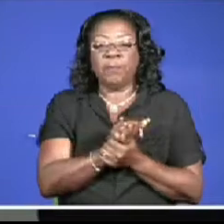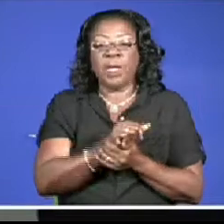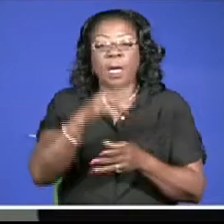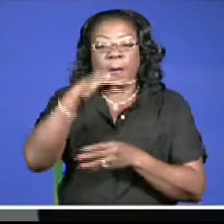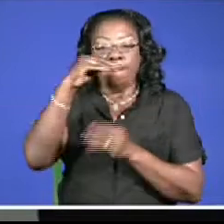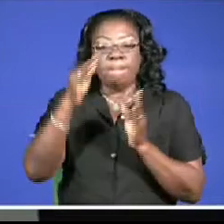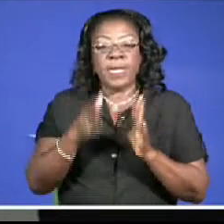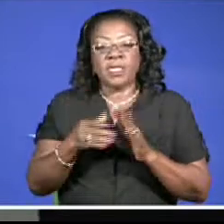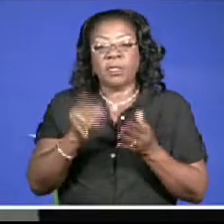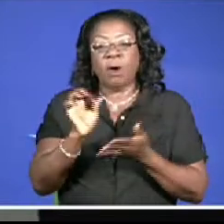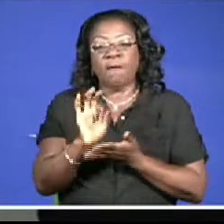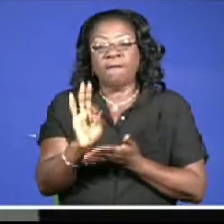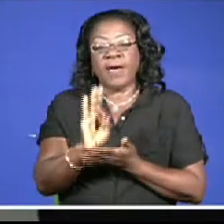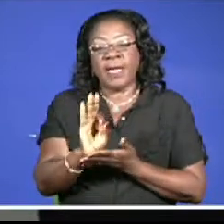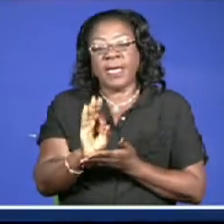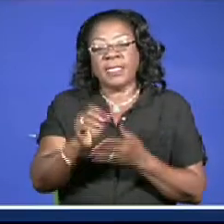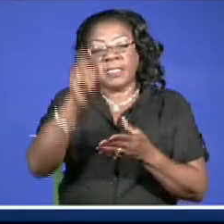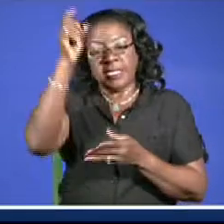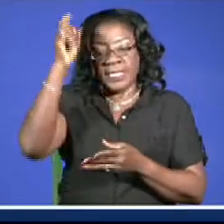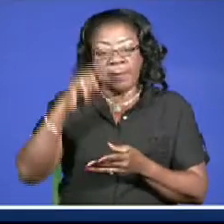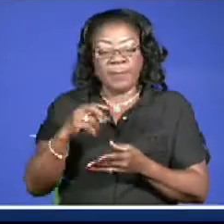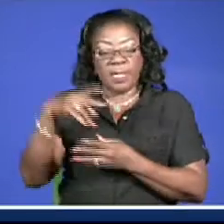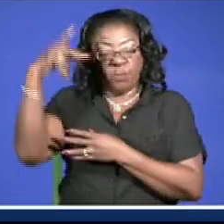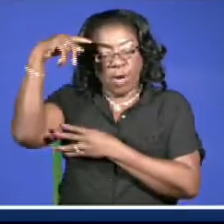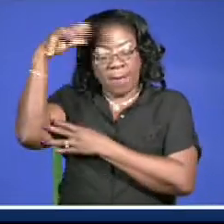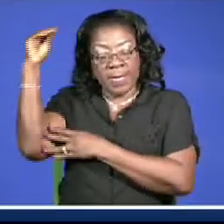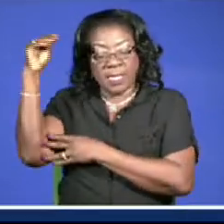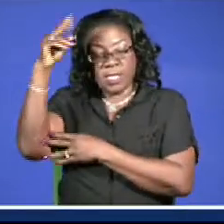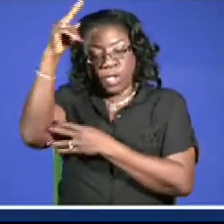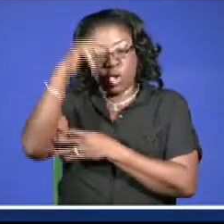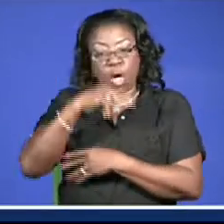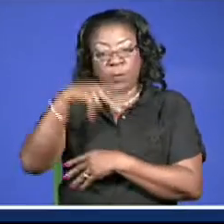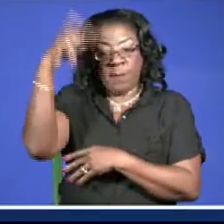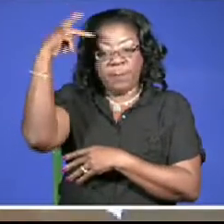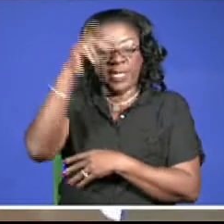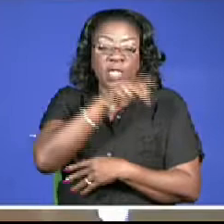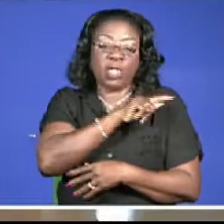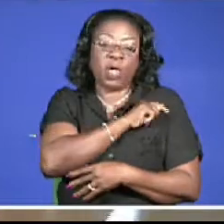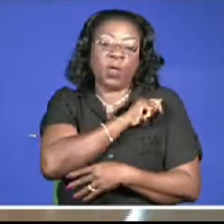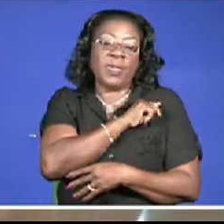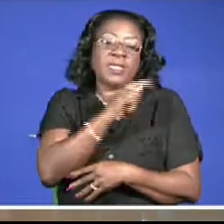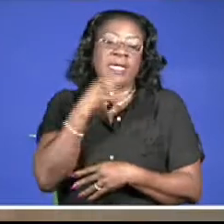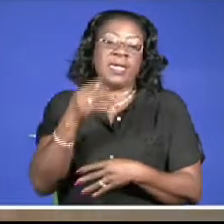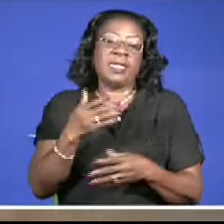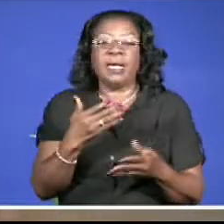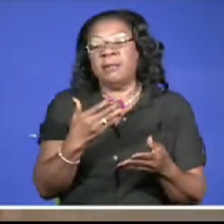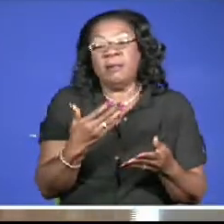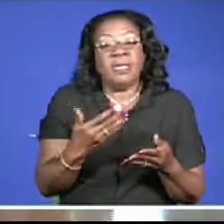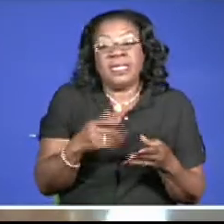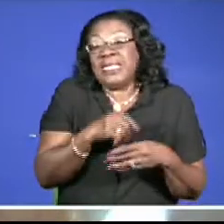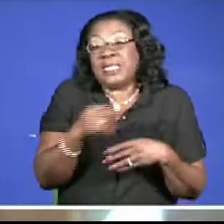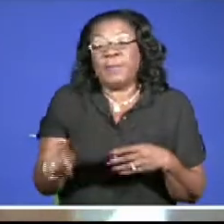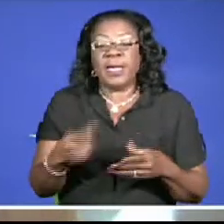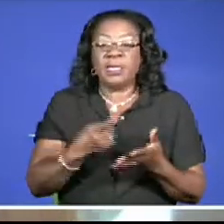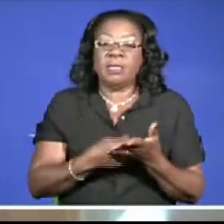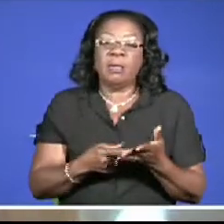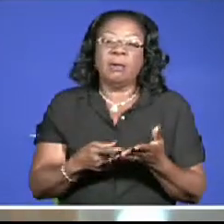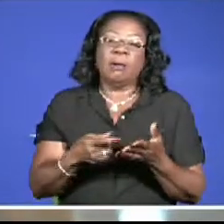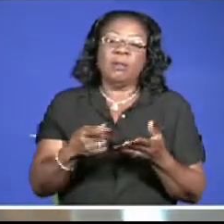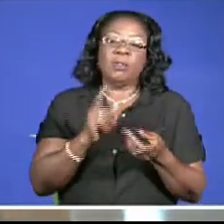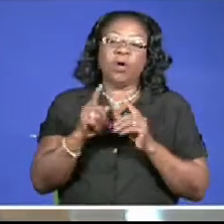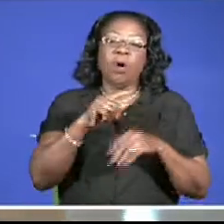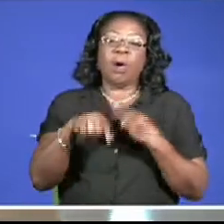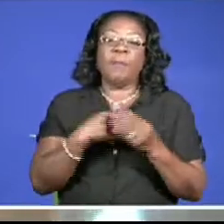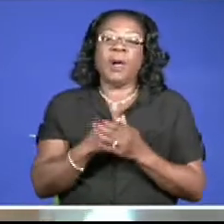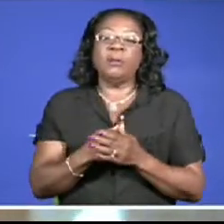Minister of Finance, Deputy Prime Minister, the Honorable Peter Turnquest, says despite the outcry over the increase in VAT from